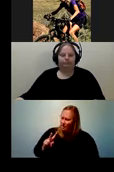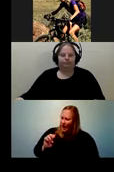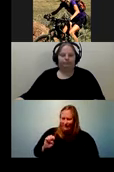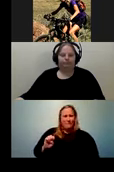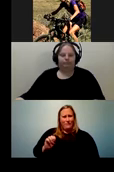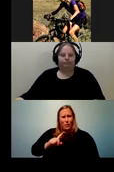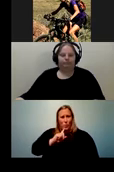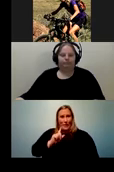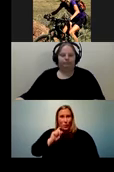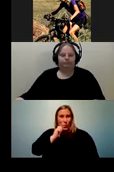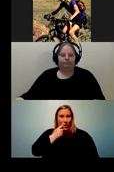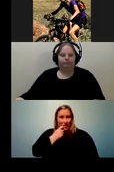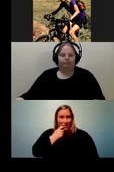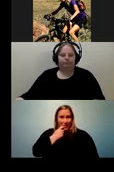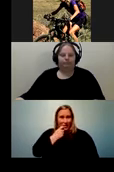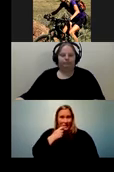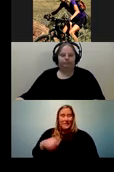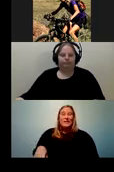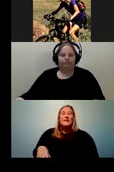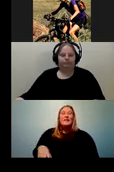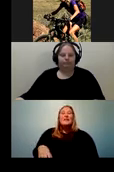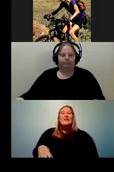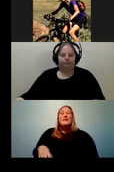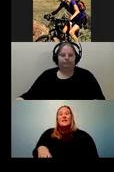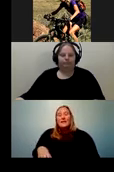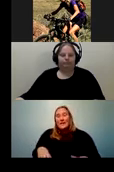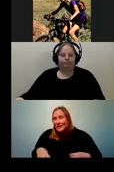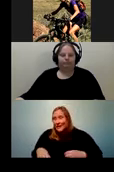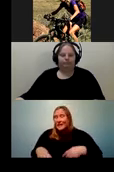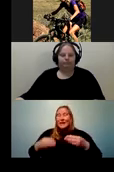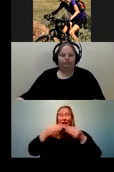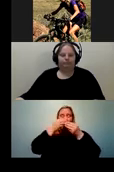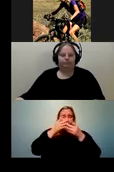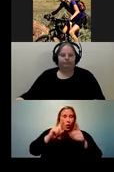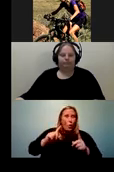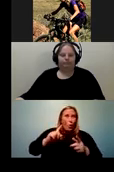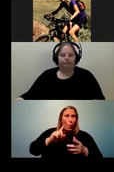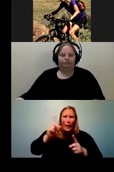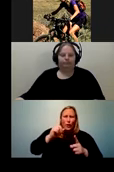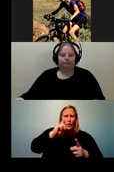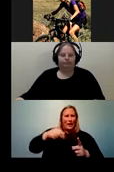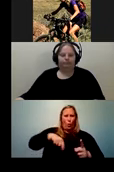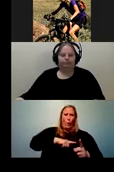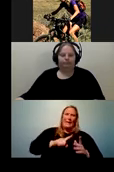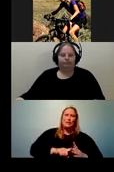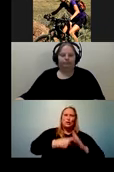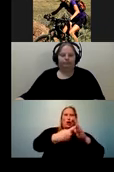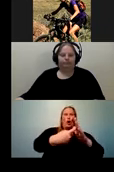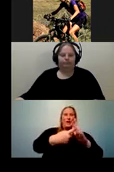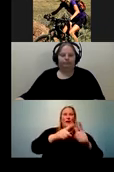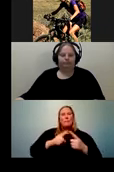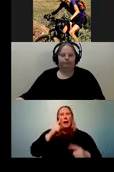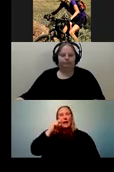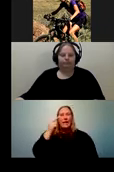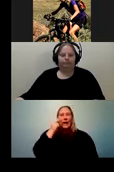regardless of where you believe the origins of humans are, go back as far as you think